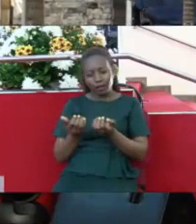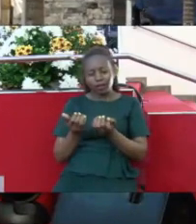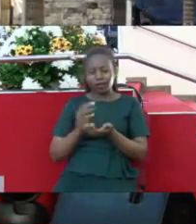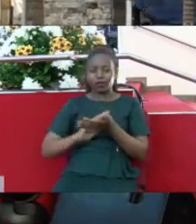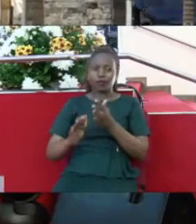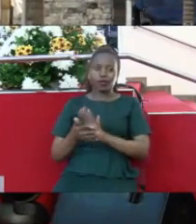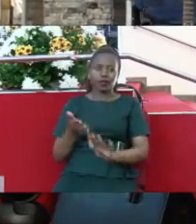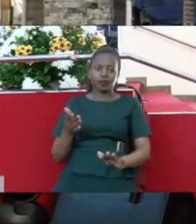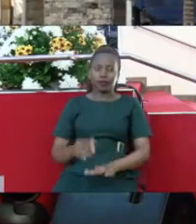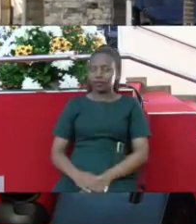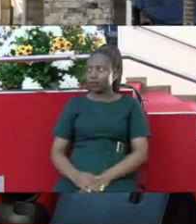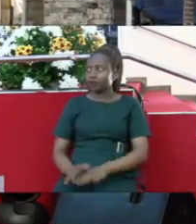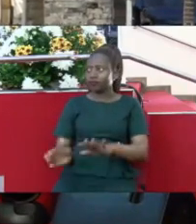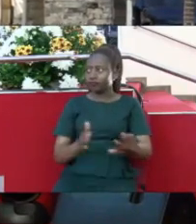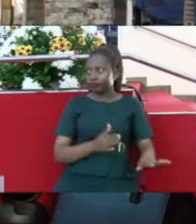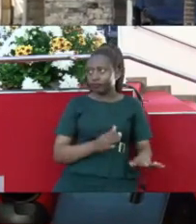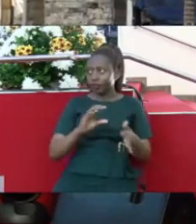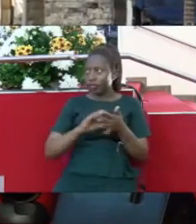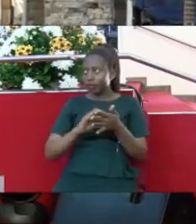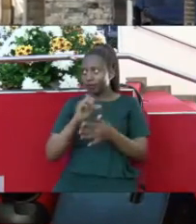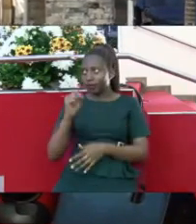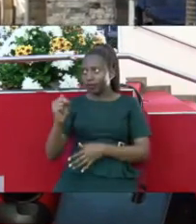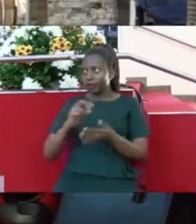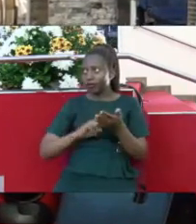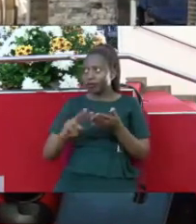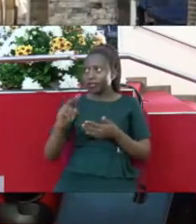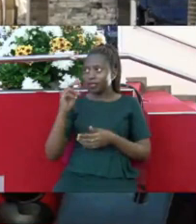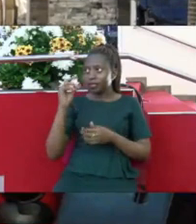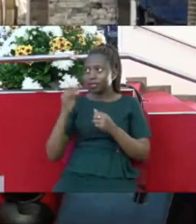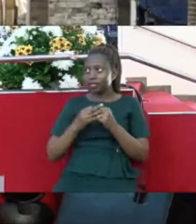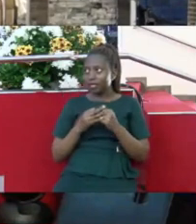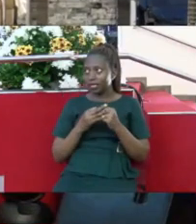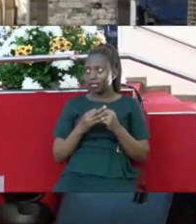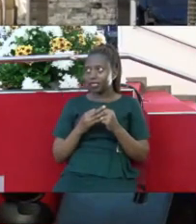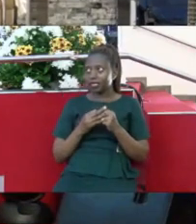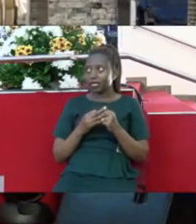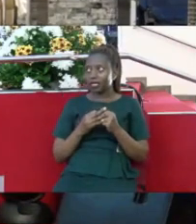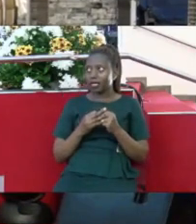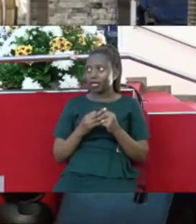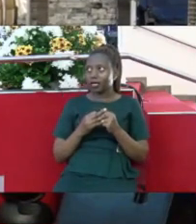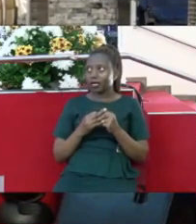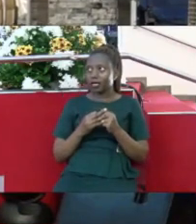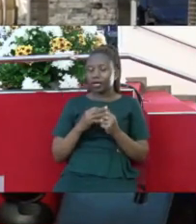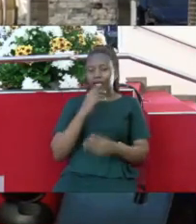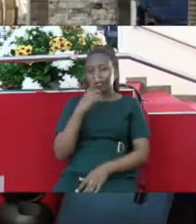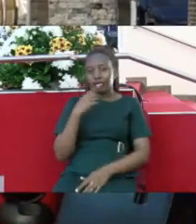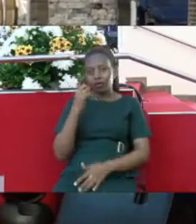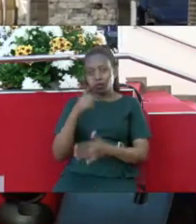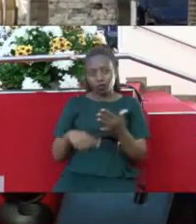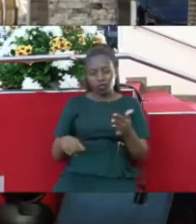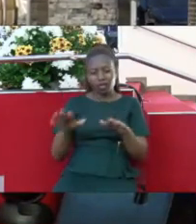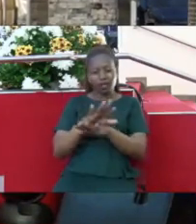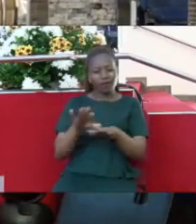number 5 and verse number 8. Na unaenda kwa sura ya 5 mstari wa 8. And you tell them all that is true, but God.